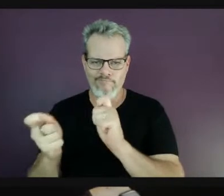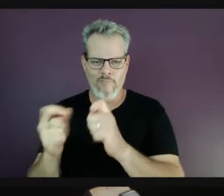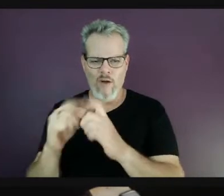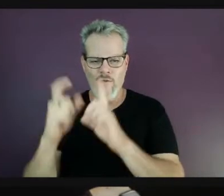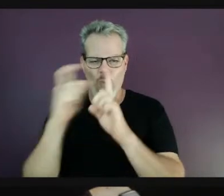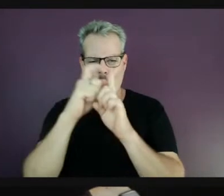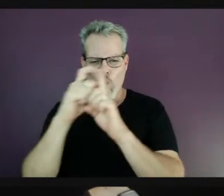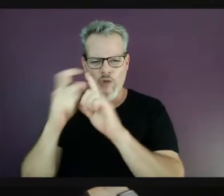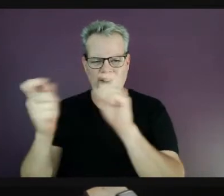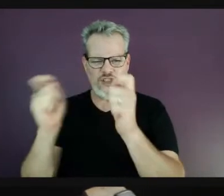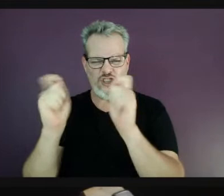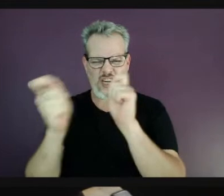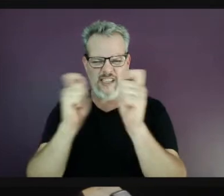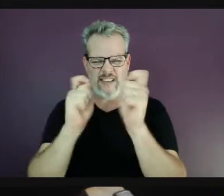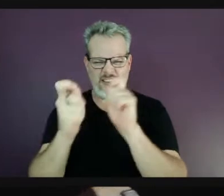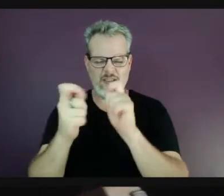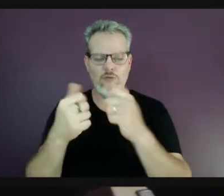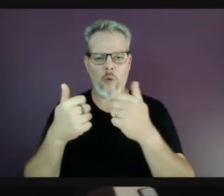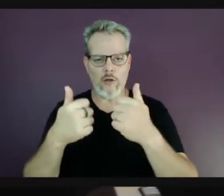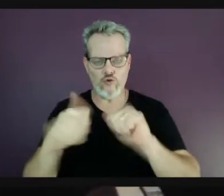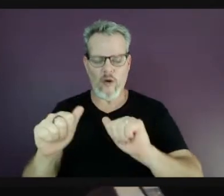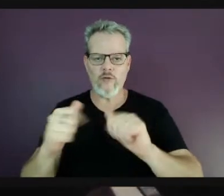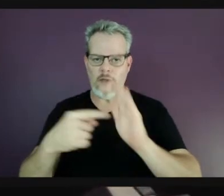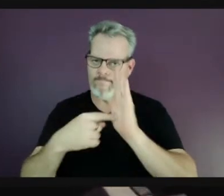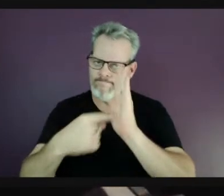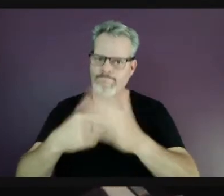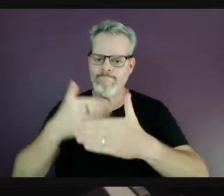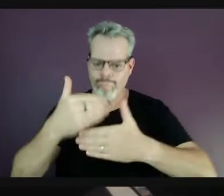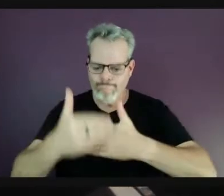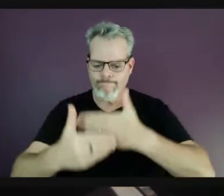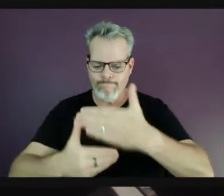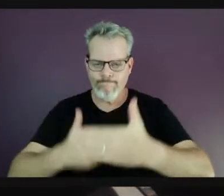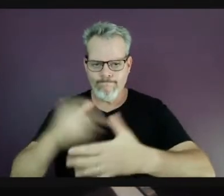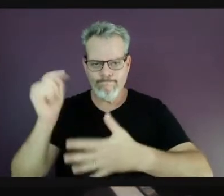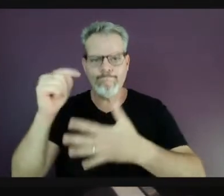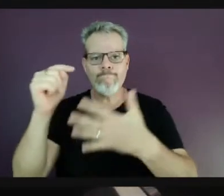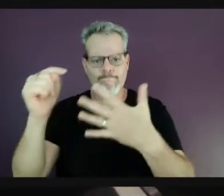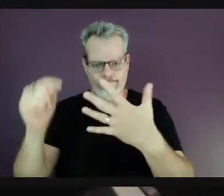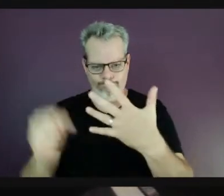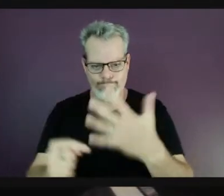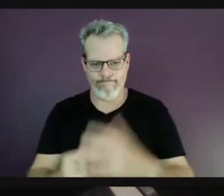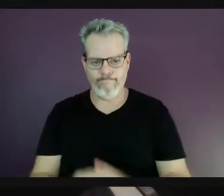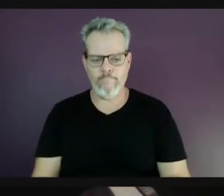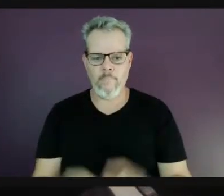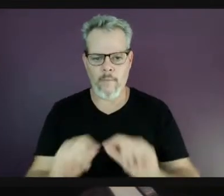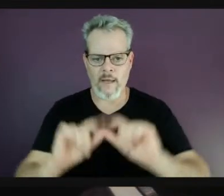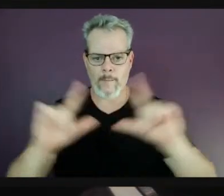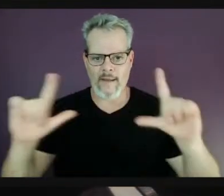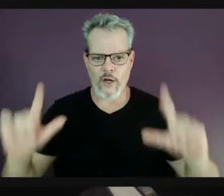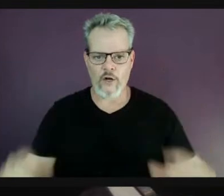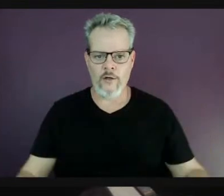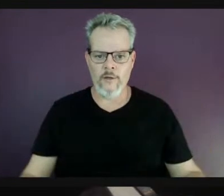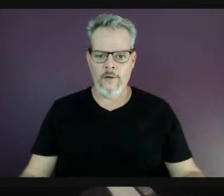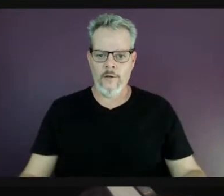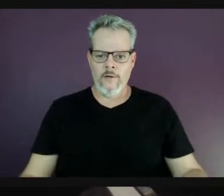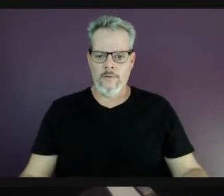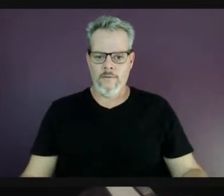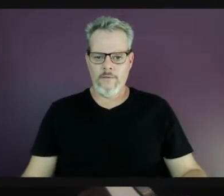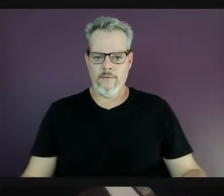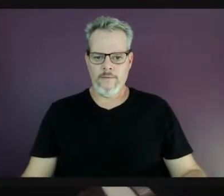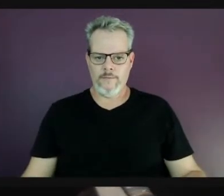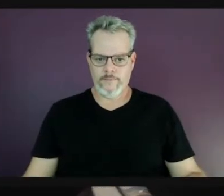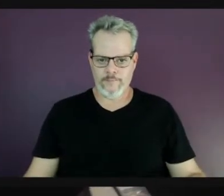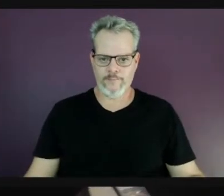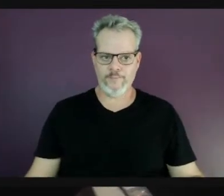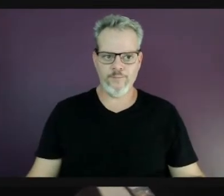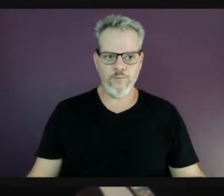last week, so I'll try to step through it here a little bit. I wonder if I can maybe make this bigger. Yeah, that might work there. All